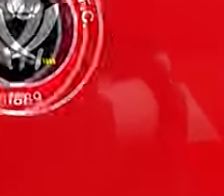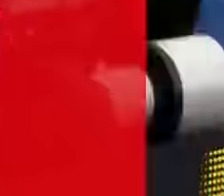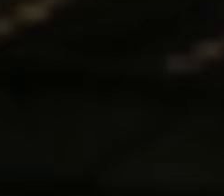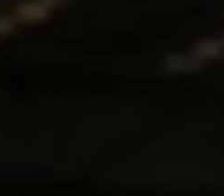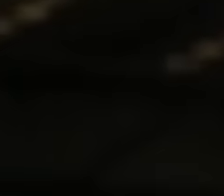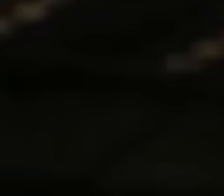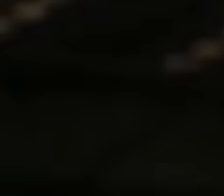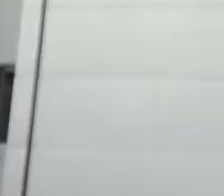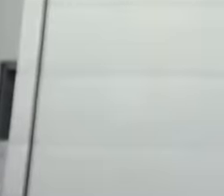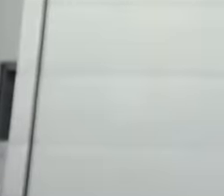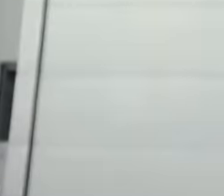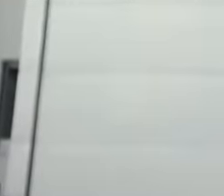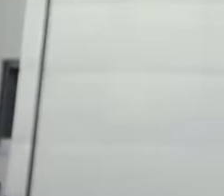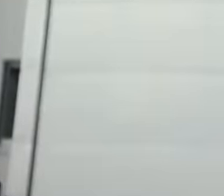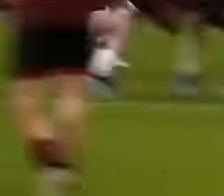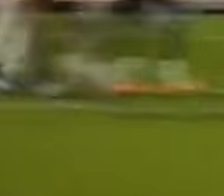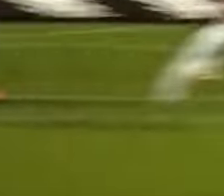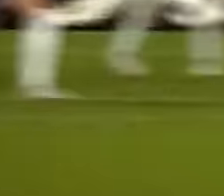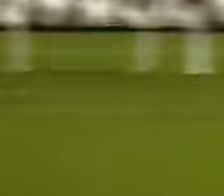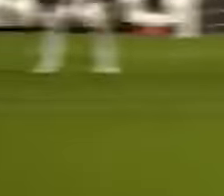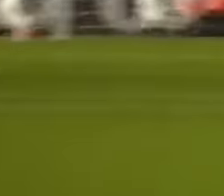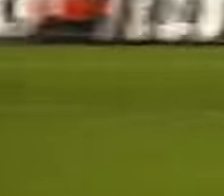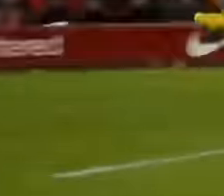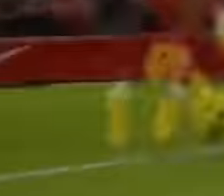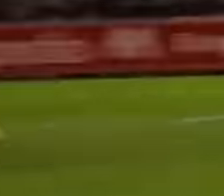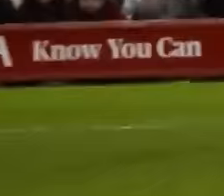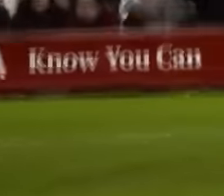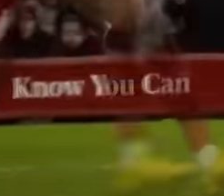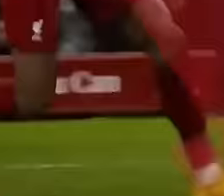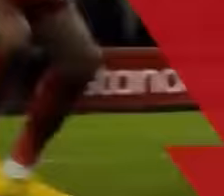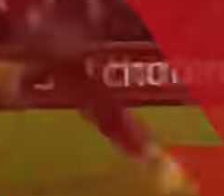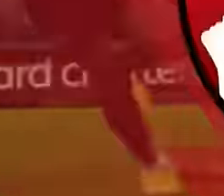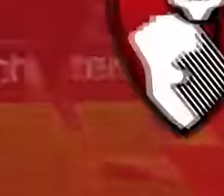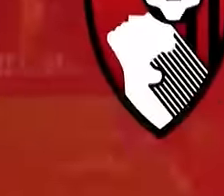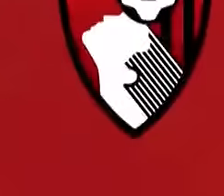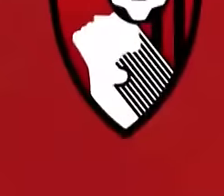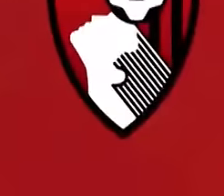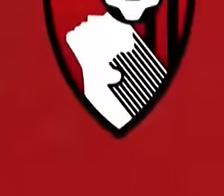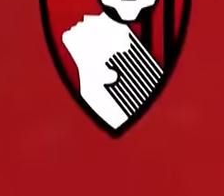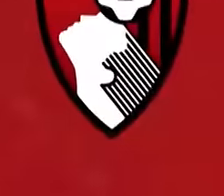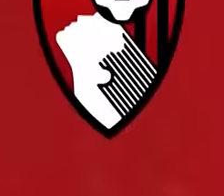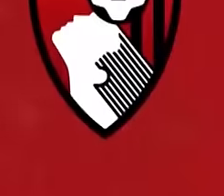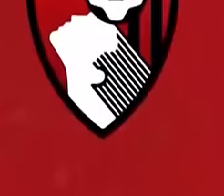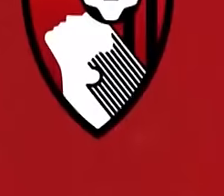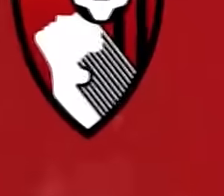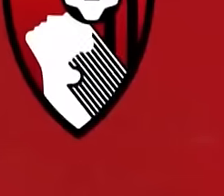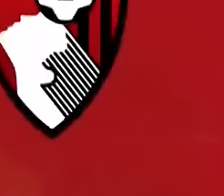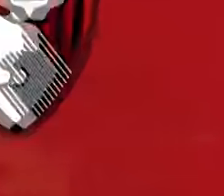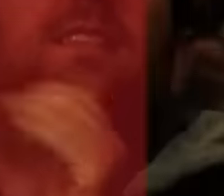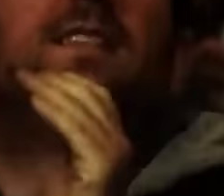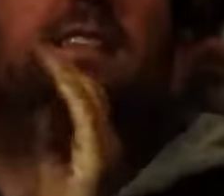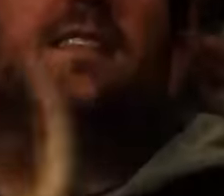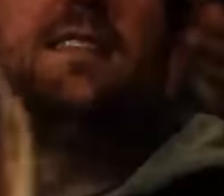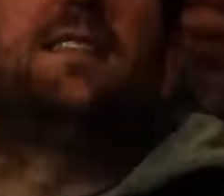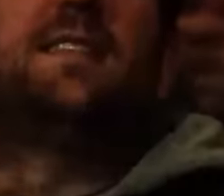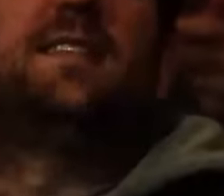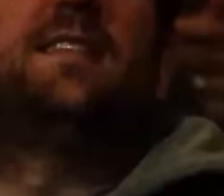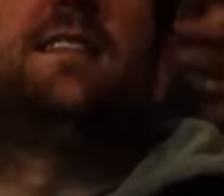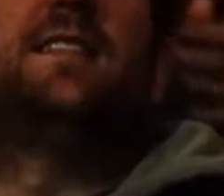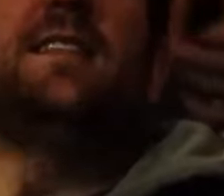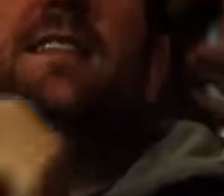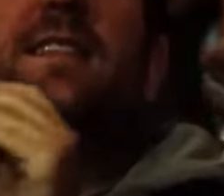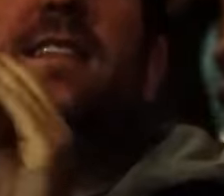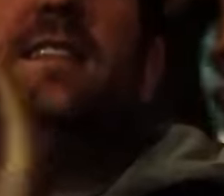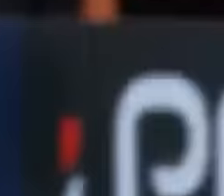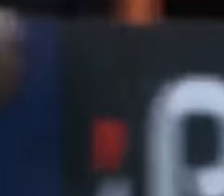Vitality Stadium, where Bournemouth will be looking to cause an upset to a high-flying Liverpool. Sign up now at